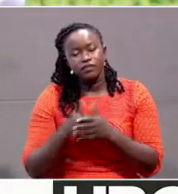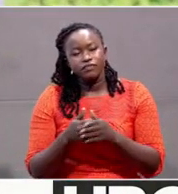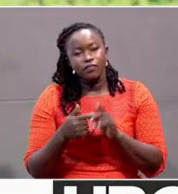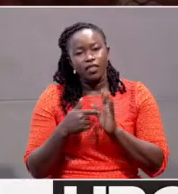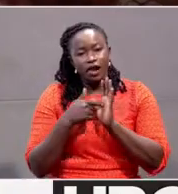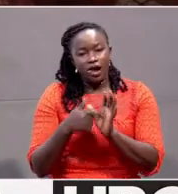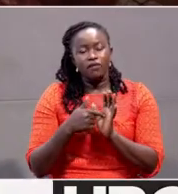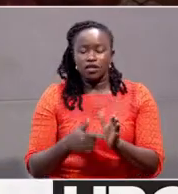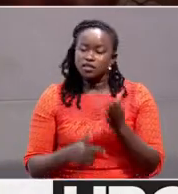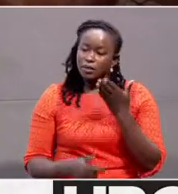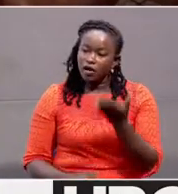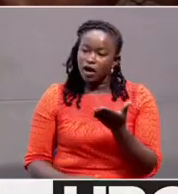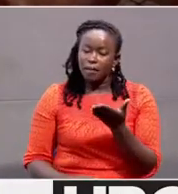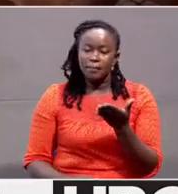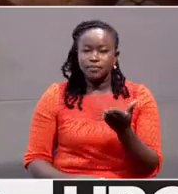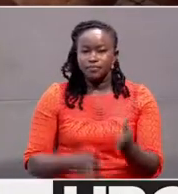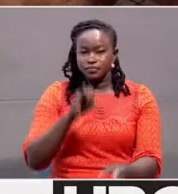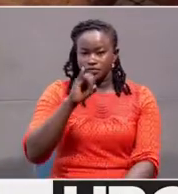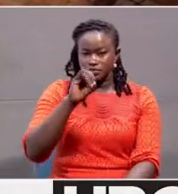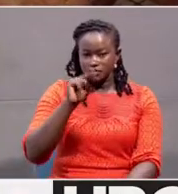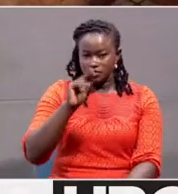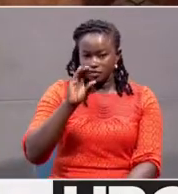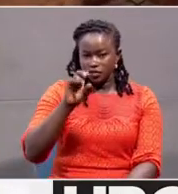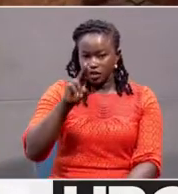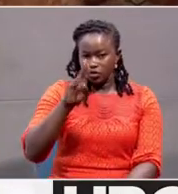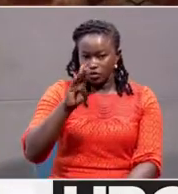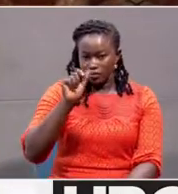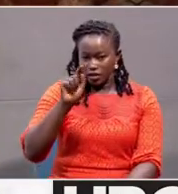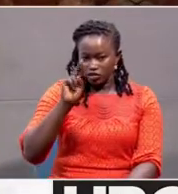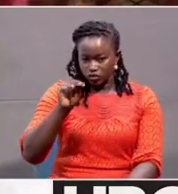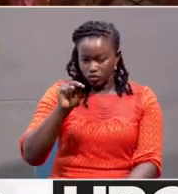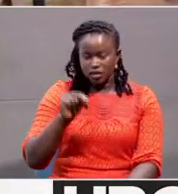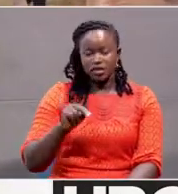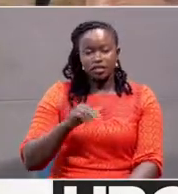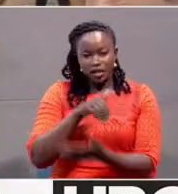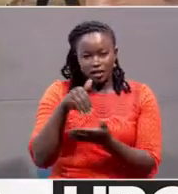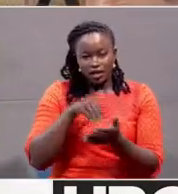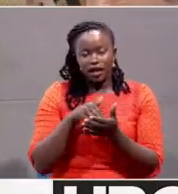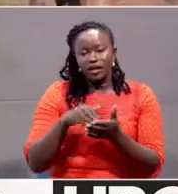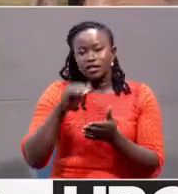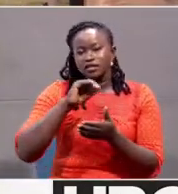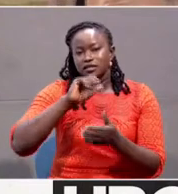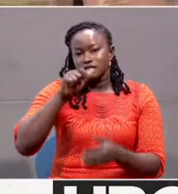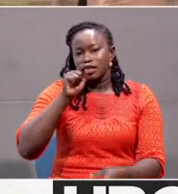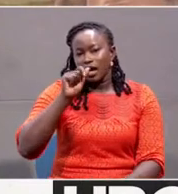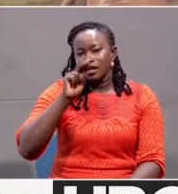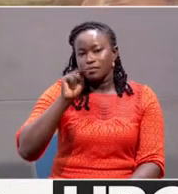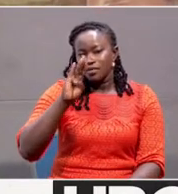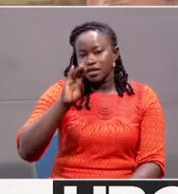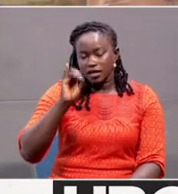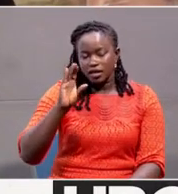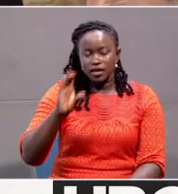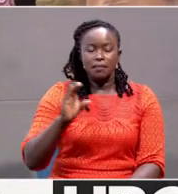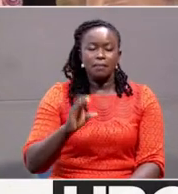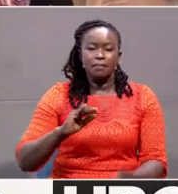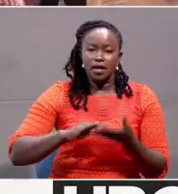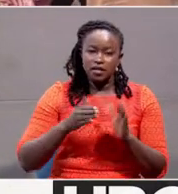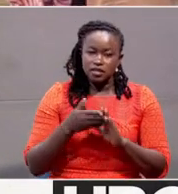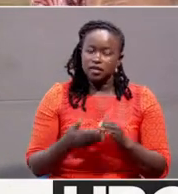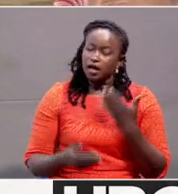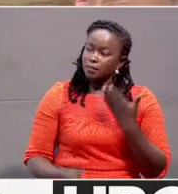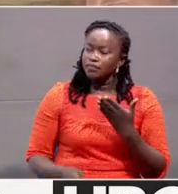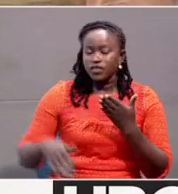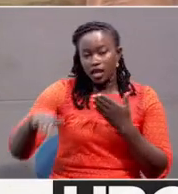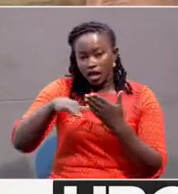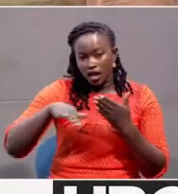are, it is an incubation center managed by Stanbic. The Albertine Graben is the principal area for petroleum